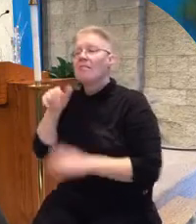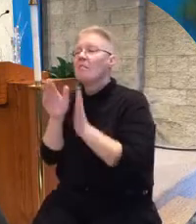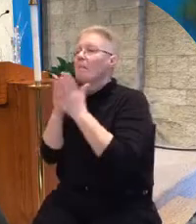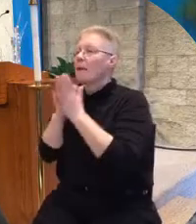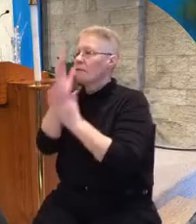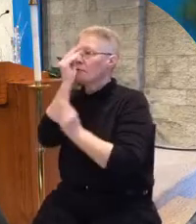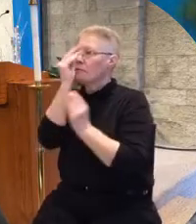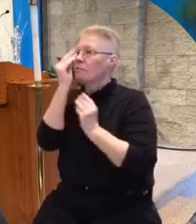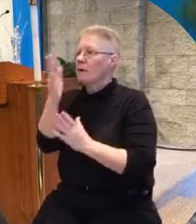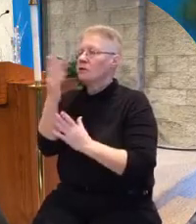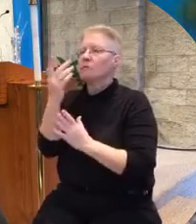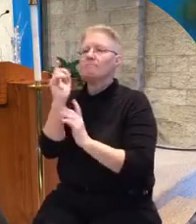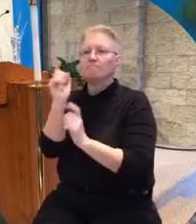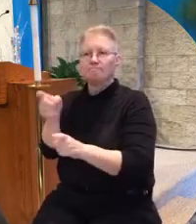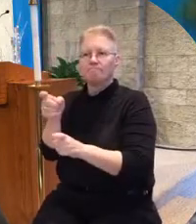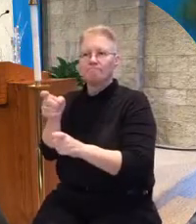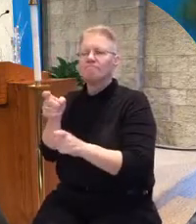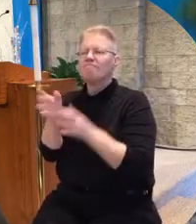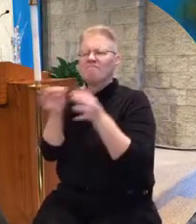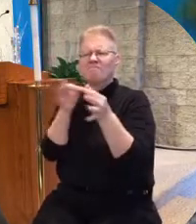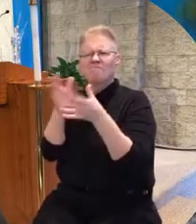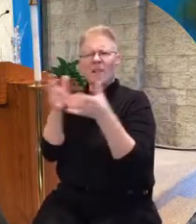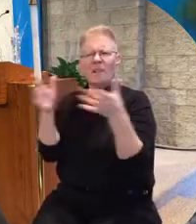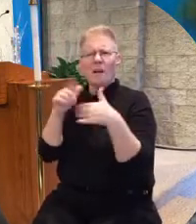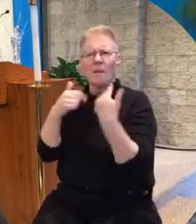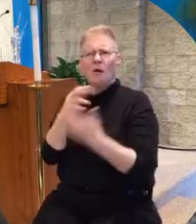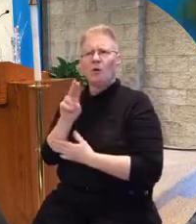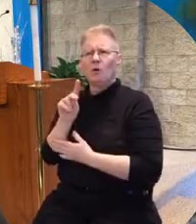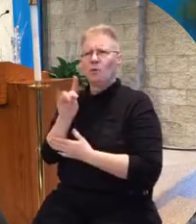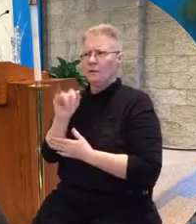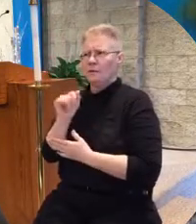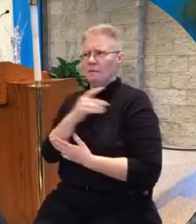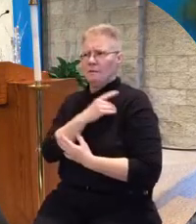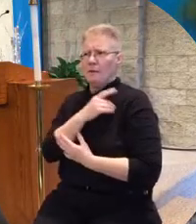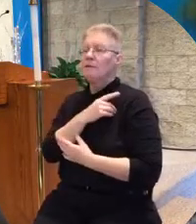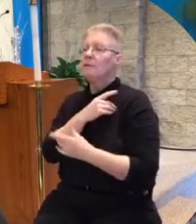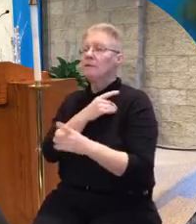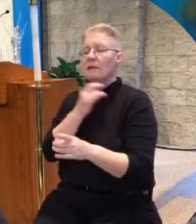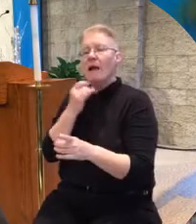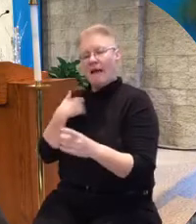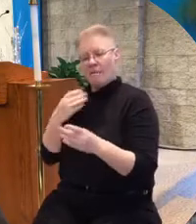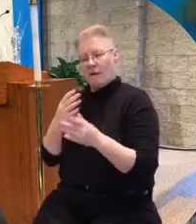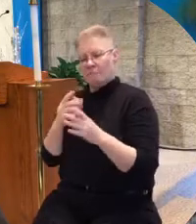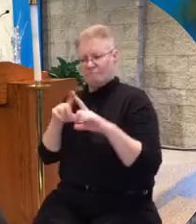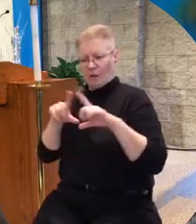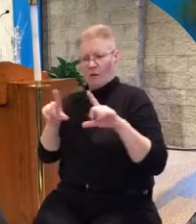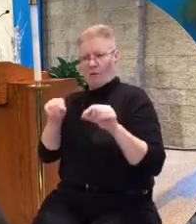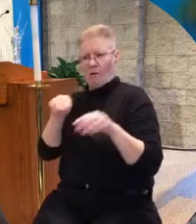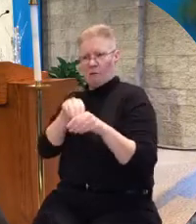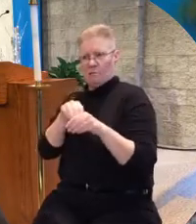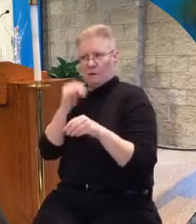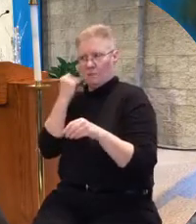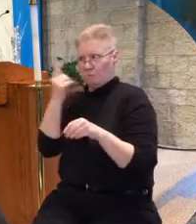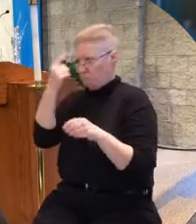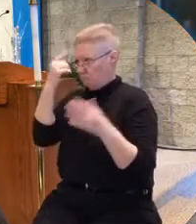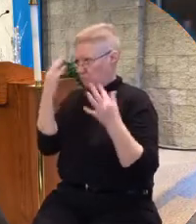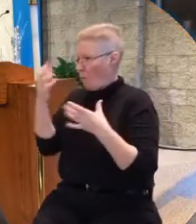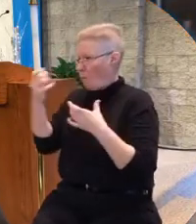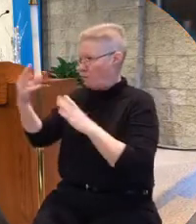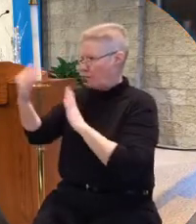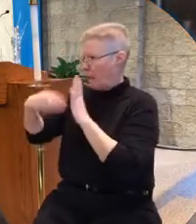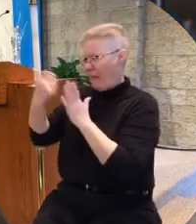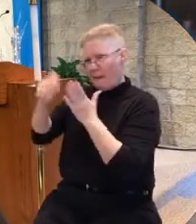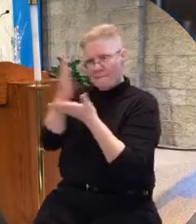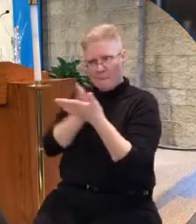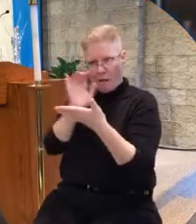information you're receiving tells you a lot about Unity Minneapolis. There's a card in that packet. If you choose to fill out any part of that card and turn that into